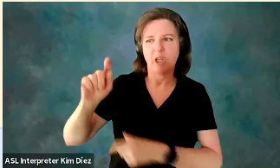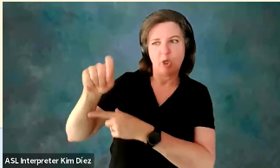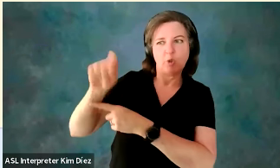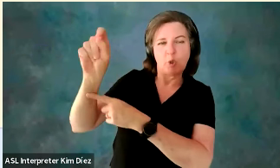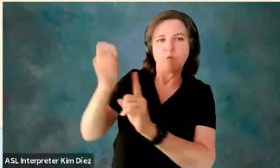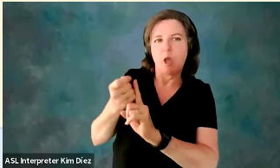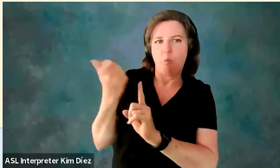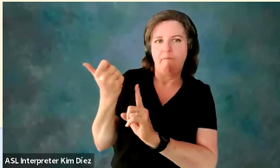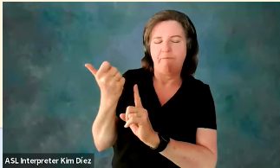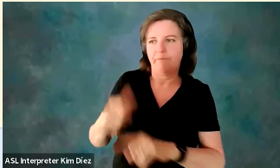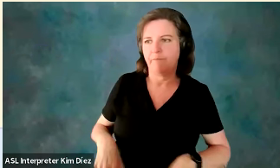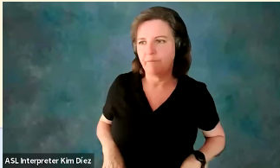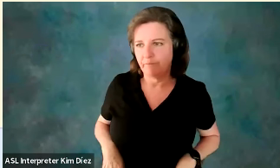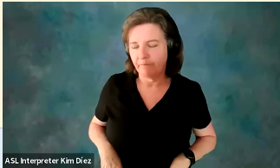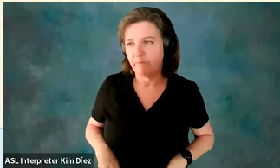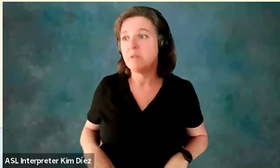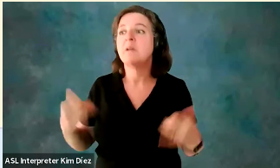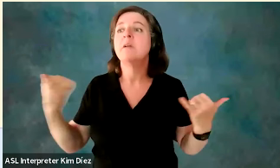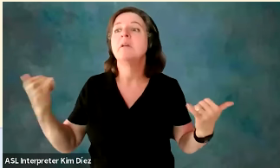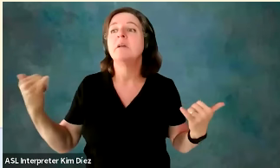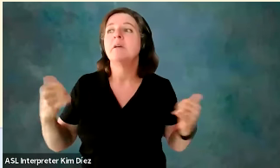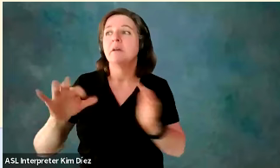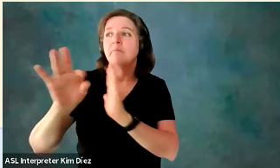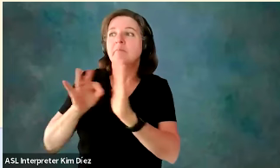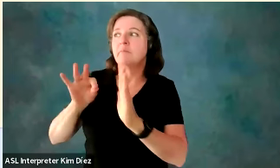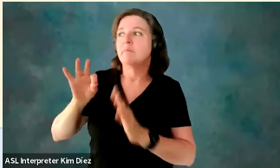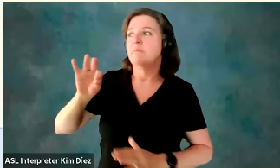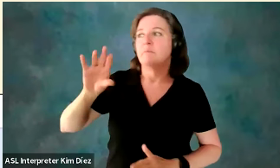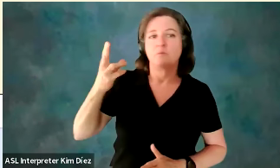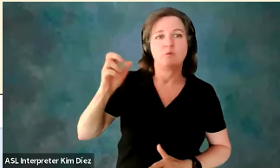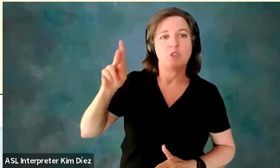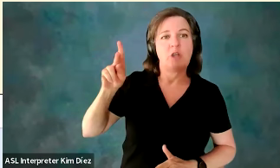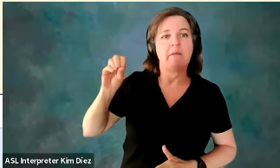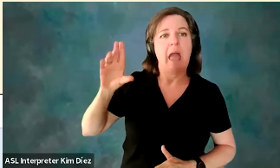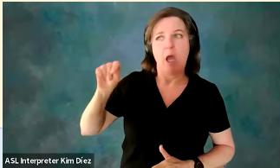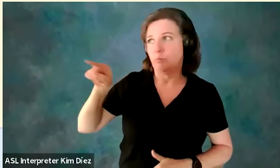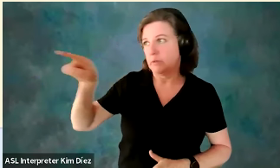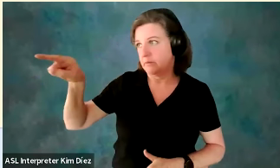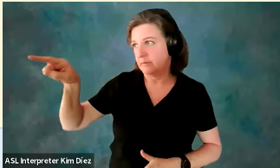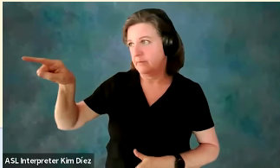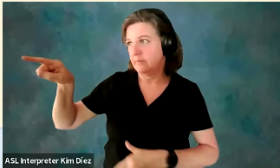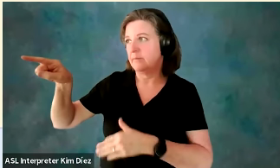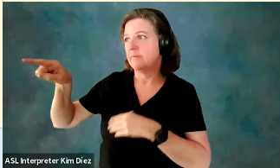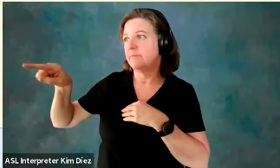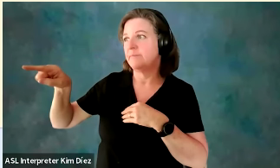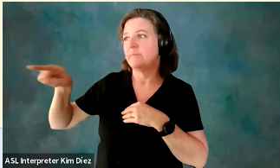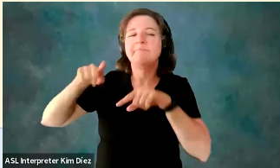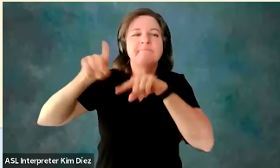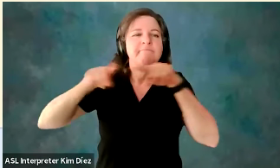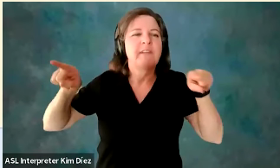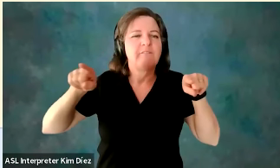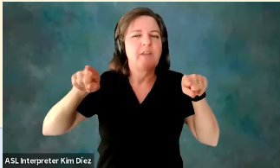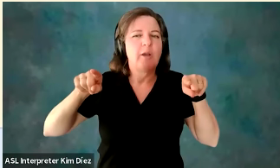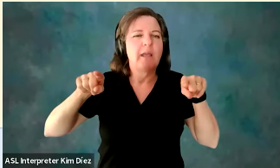that would take a lot of space. And then I'm going to check out with the information I chose. And I have two ways of obtaining